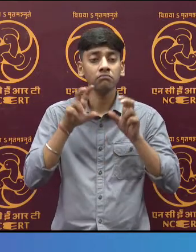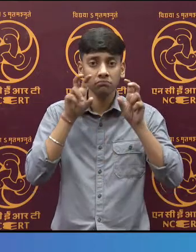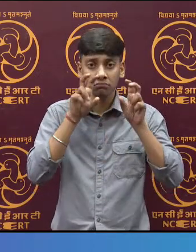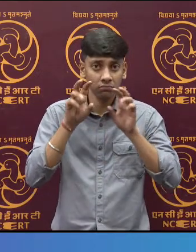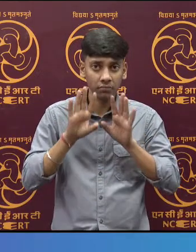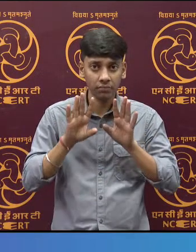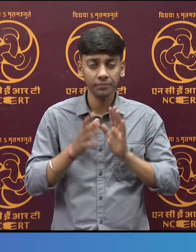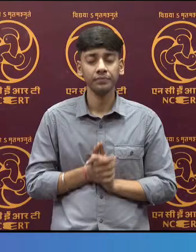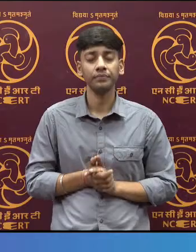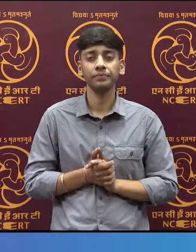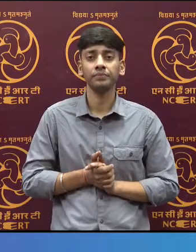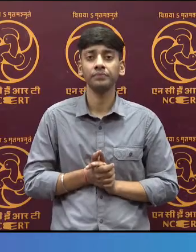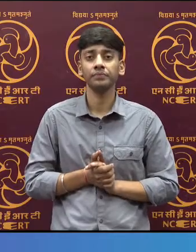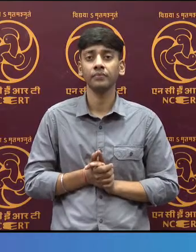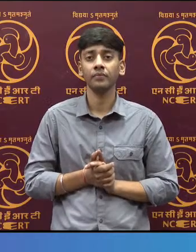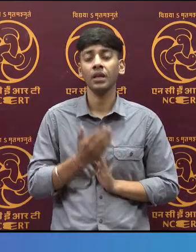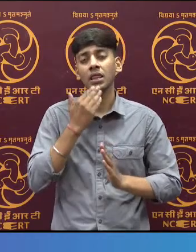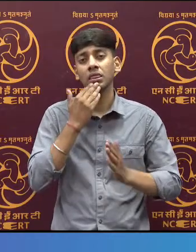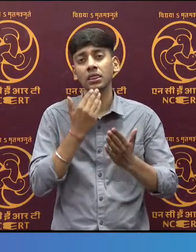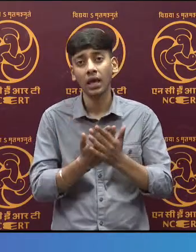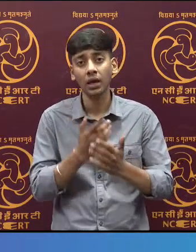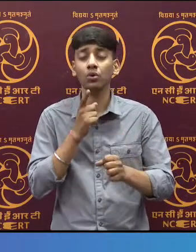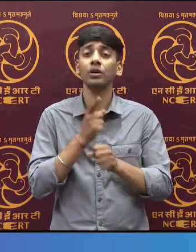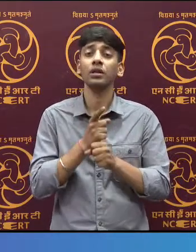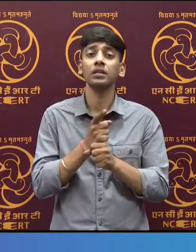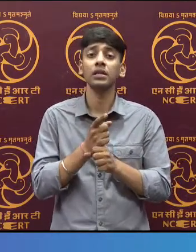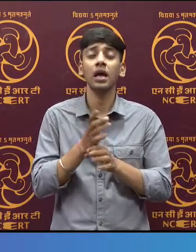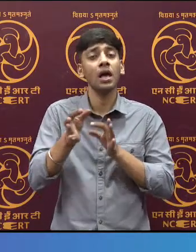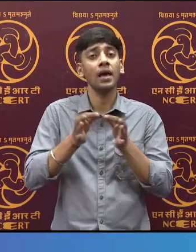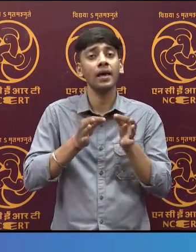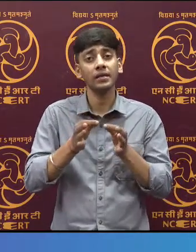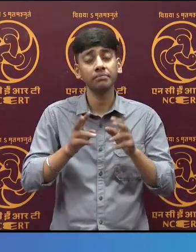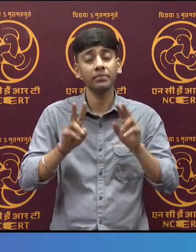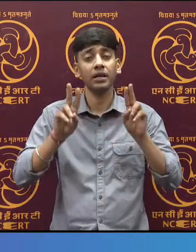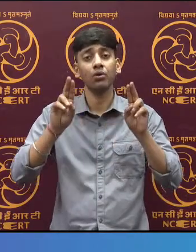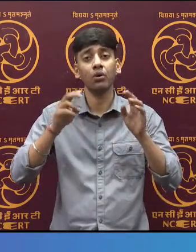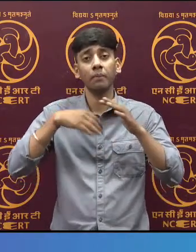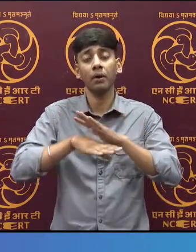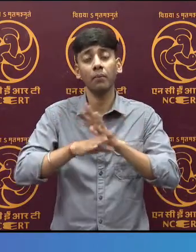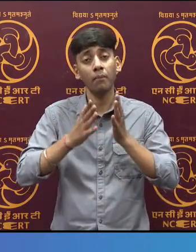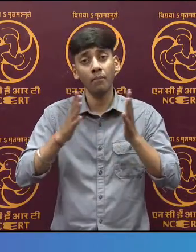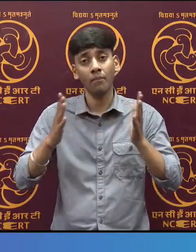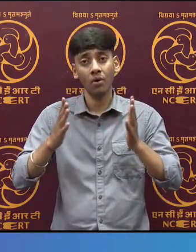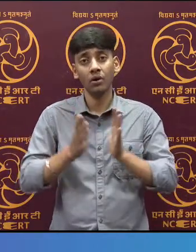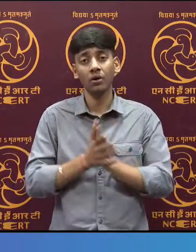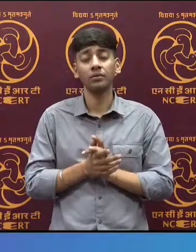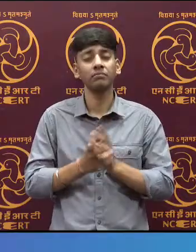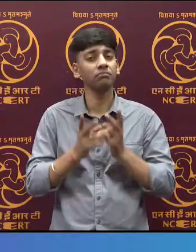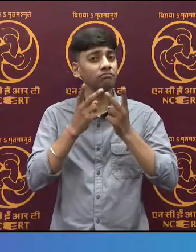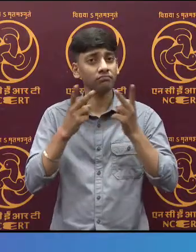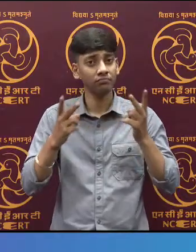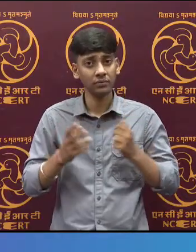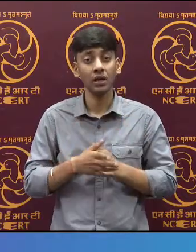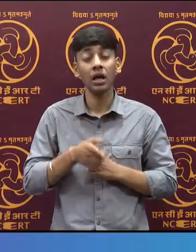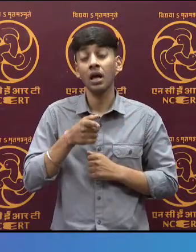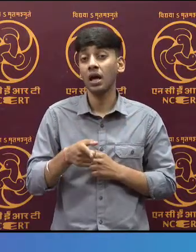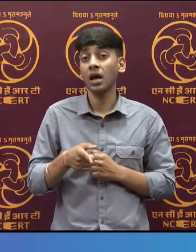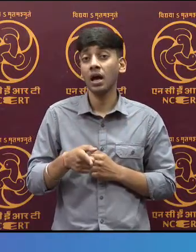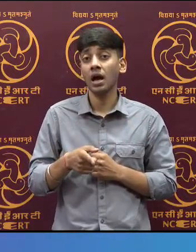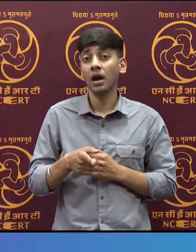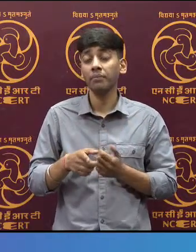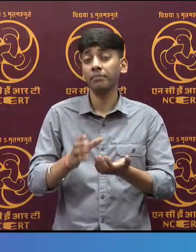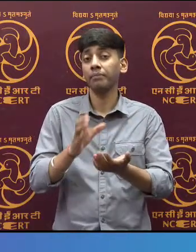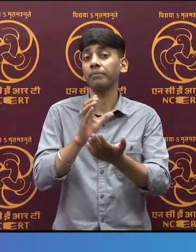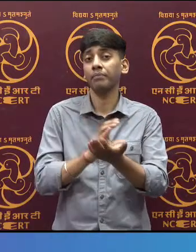will be affected. Okay, thank you so much, ma'am, for this wonderful explanation and this information as well. So here we have to wrap up